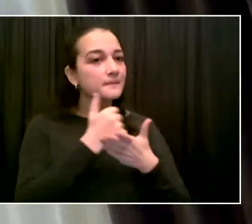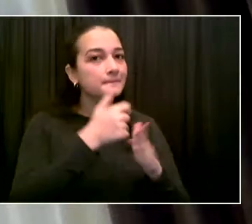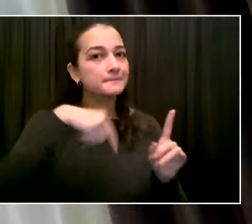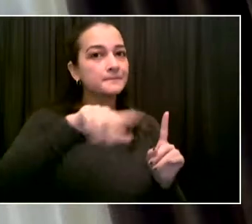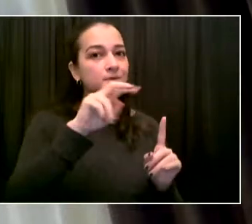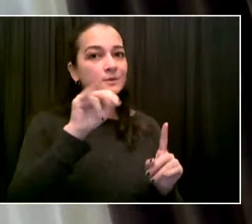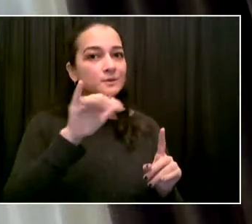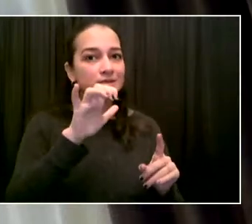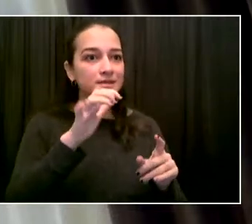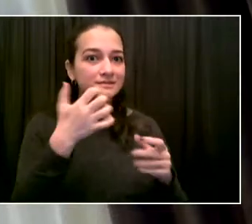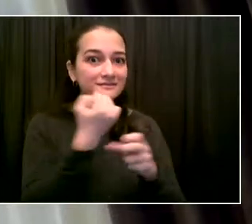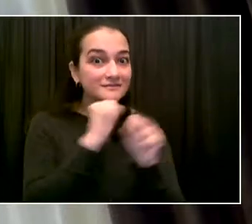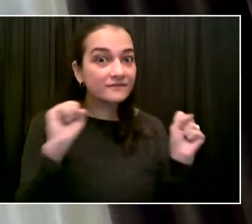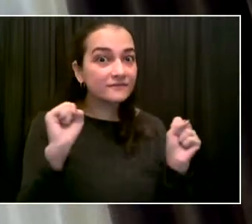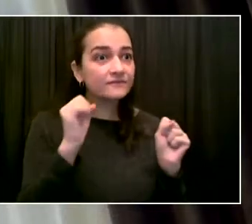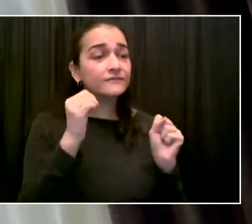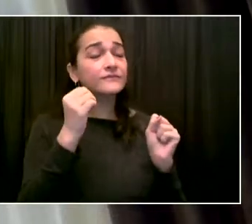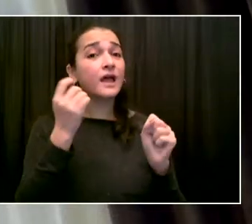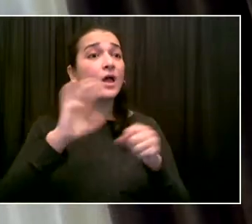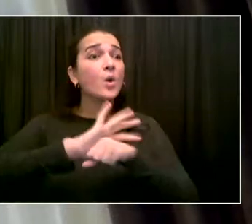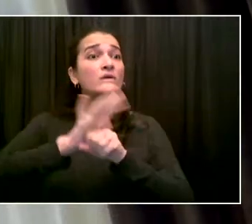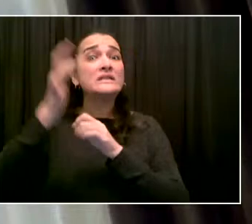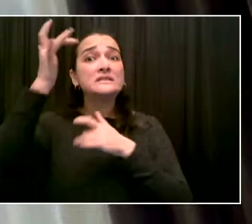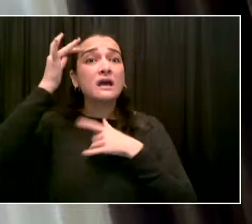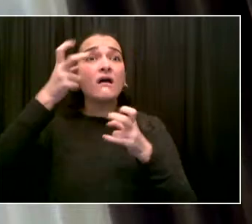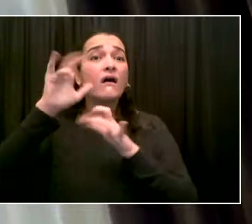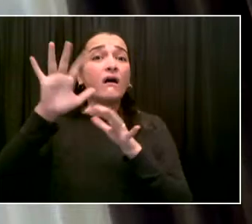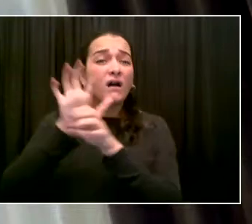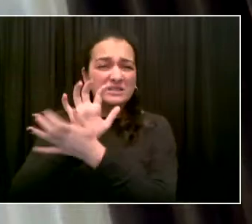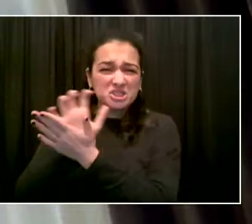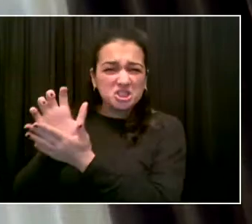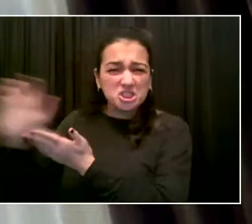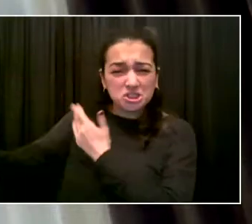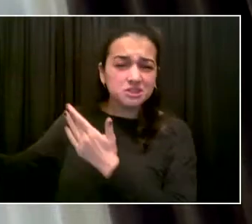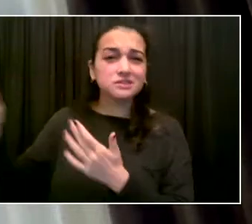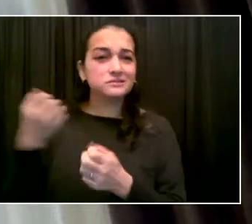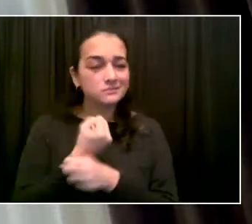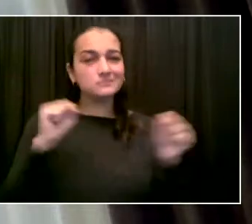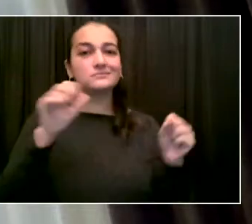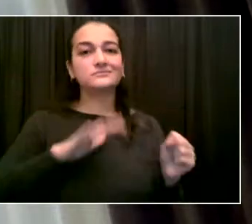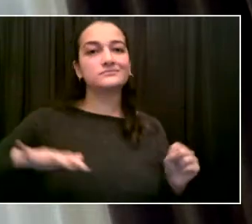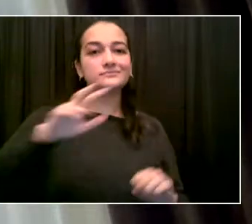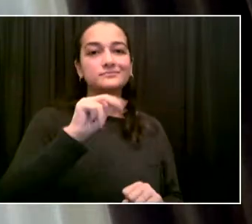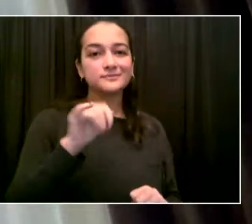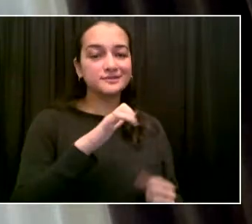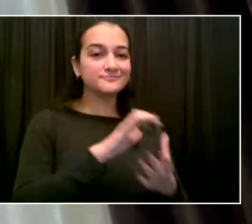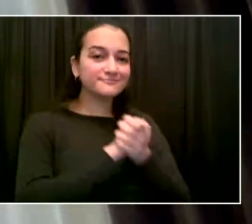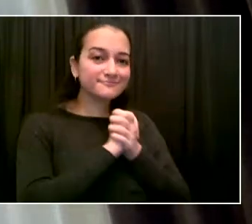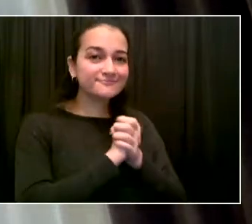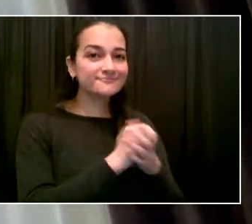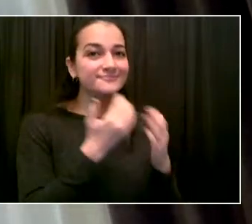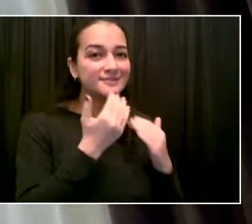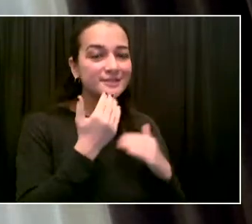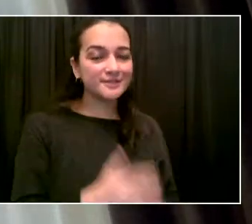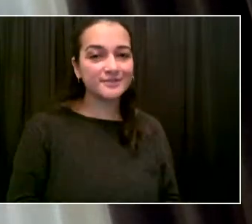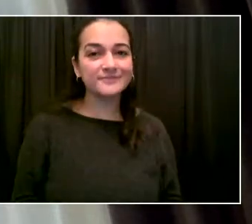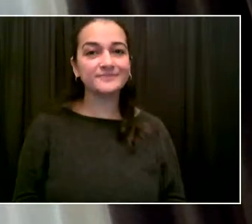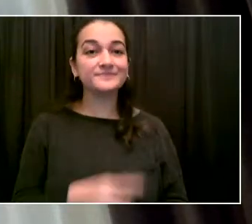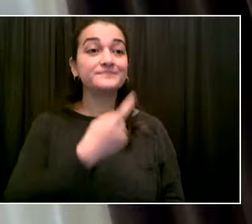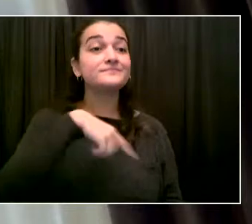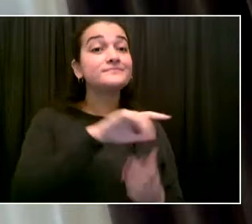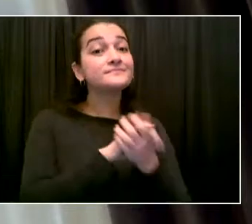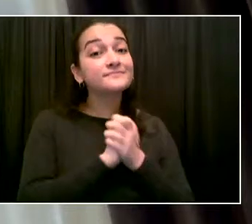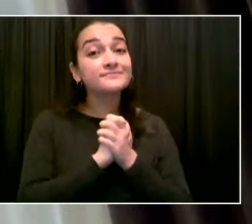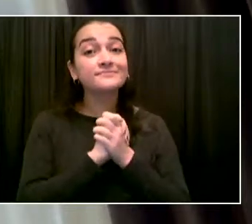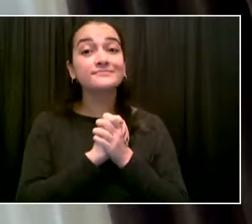also congratulations to the people of New York. Already, I've noticed on the streets yesterday, people are really welcoming us back with open arms.